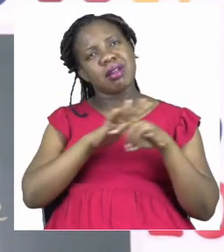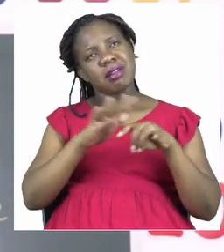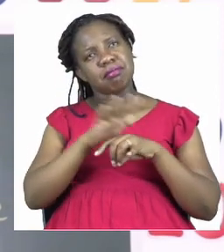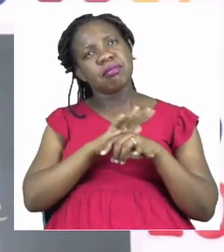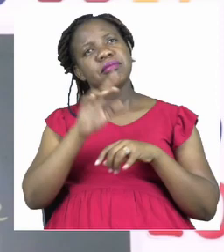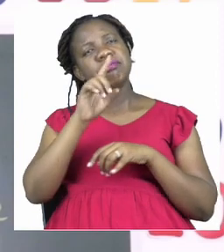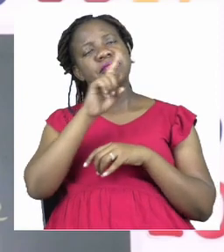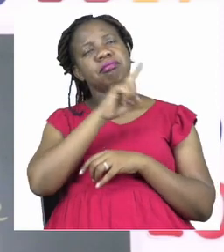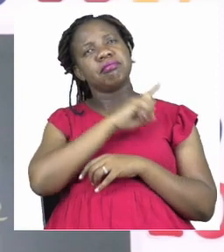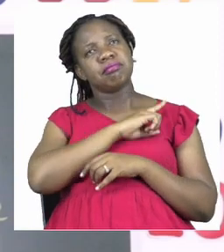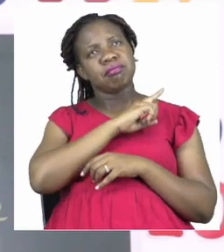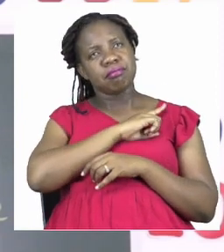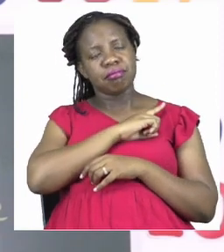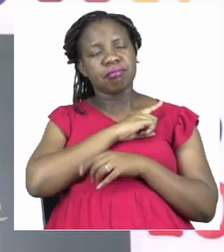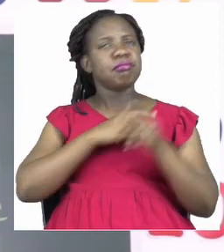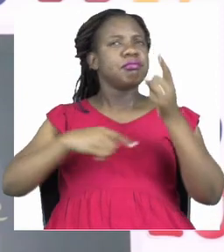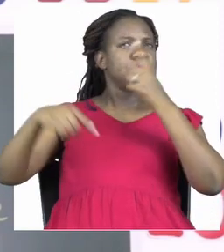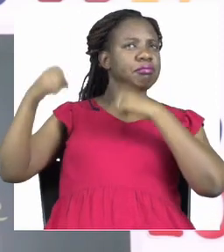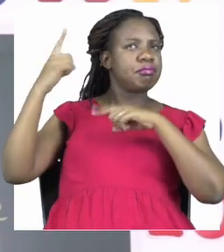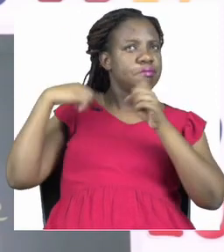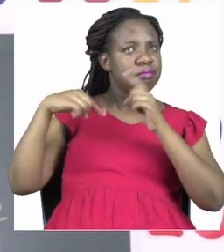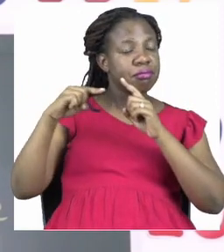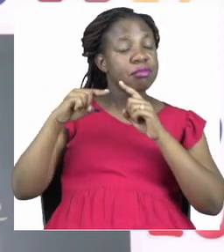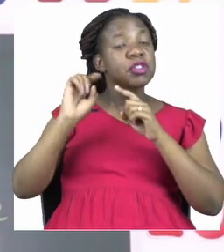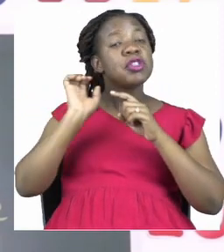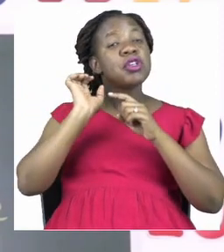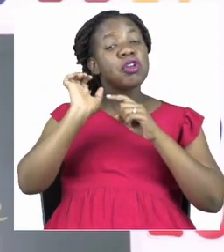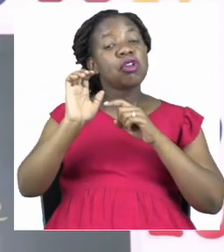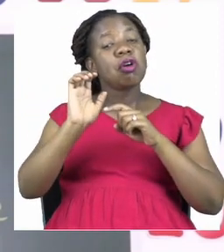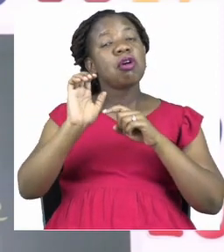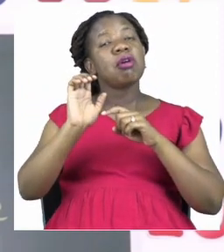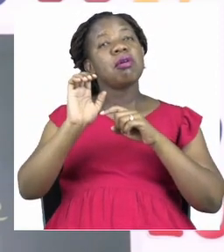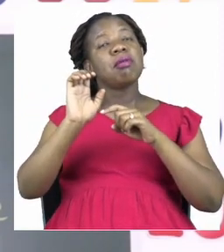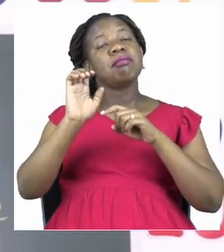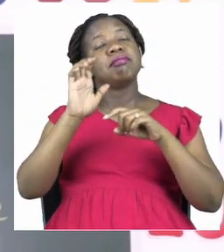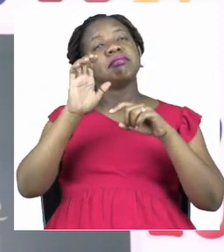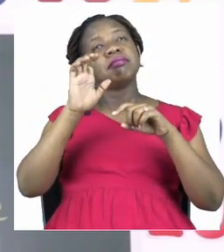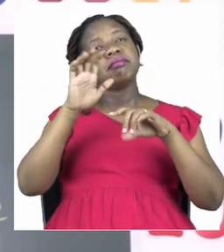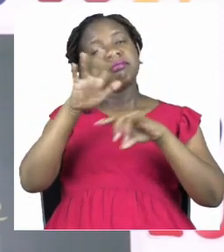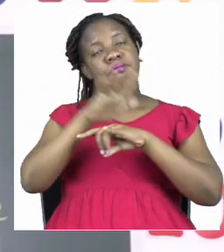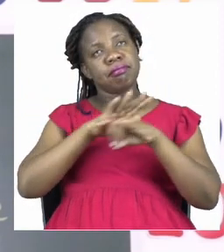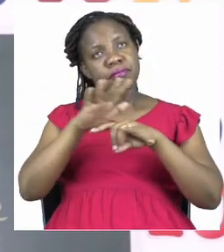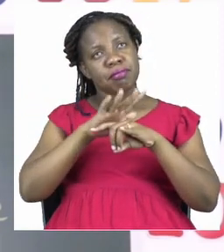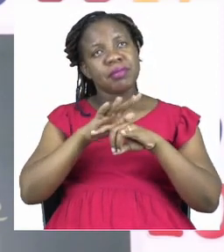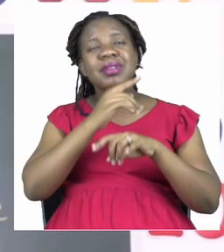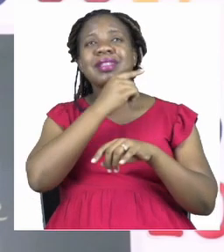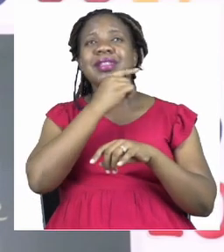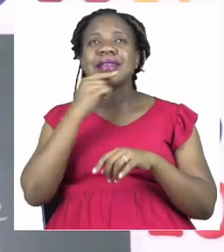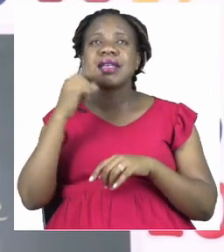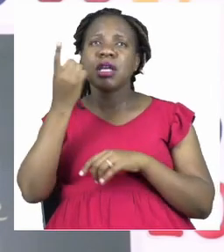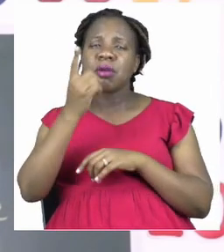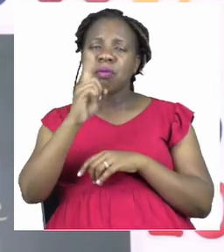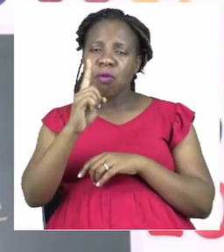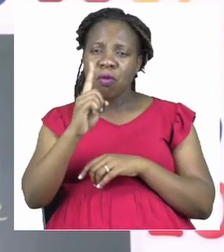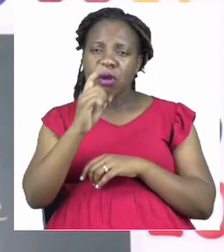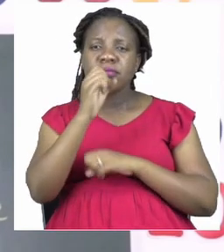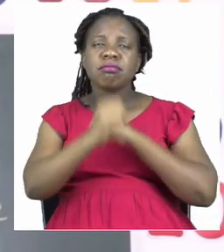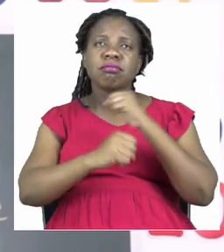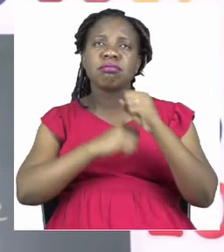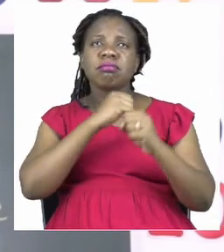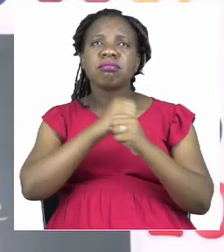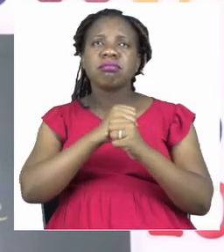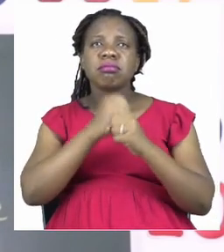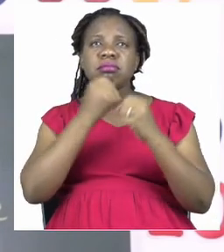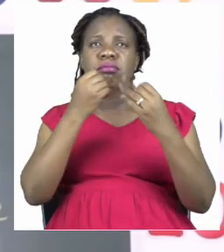their bodies, the tricks that they can do, the food they like to eat, and why you love them. Then